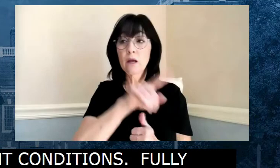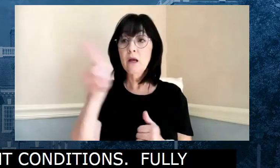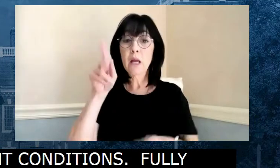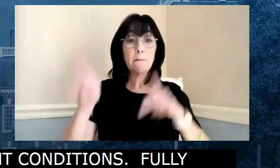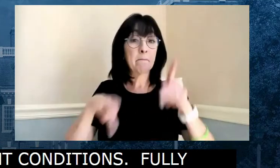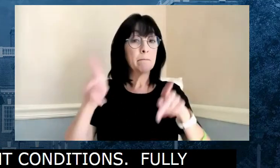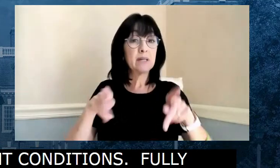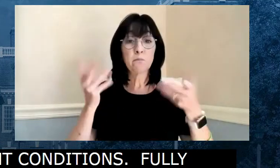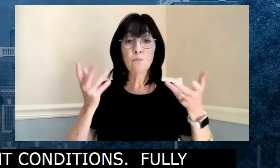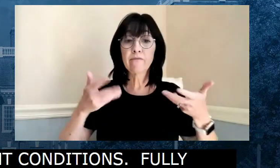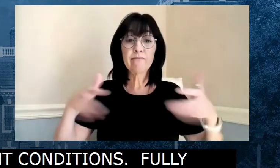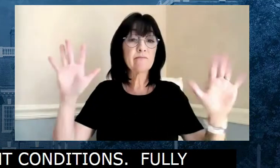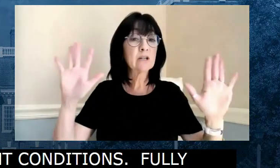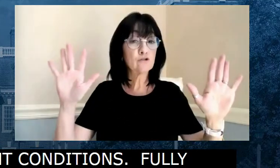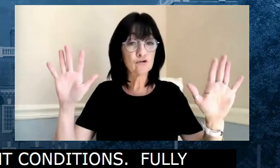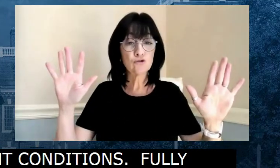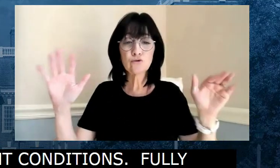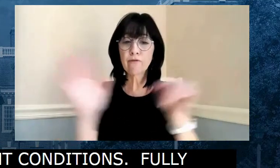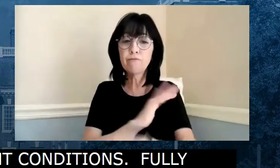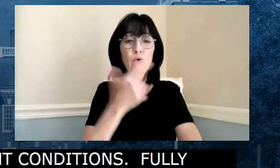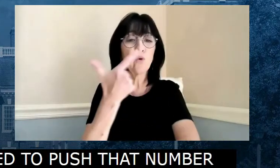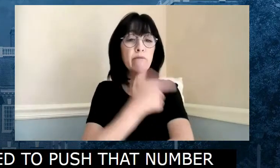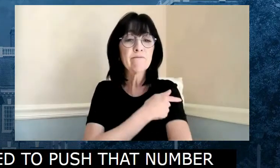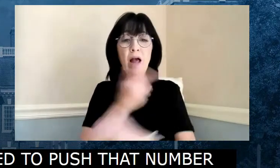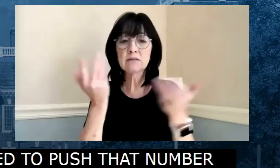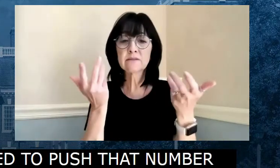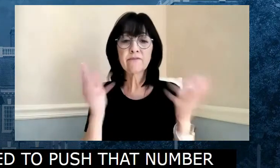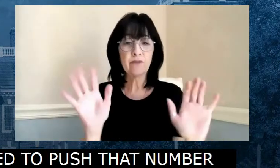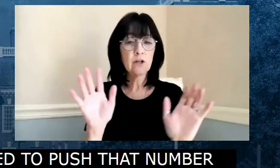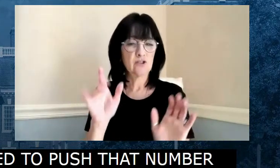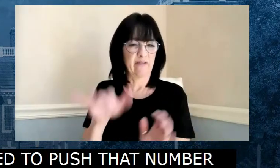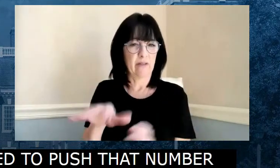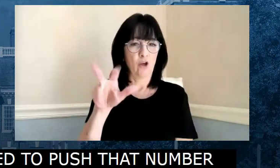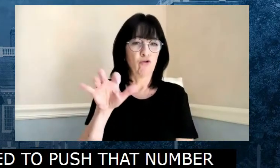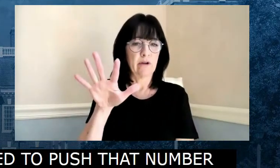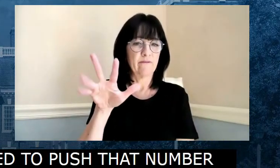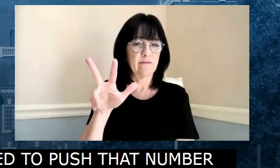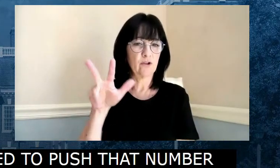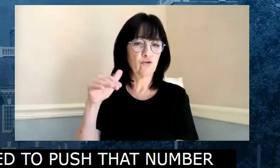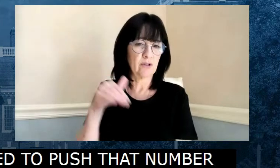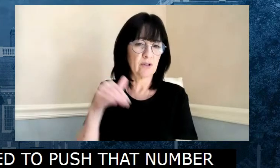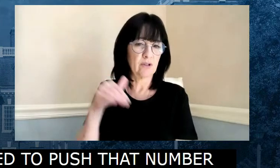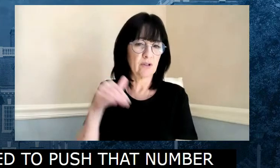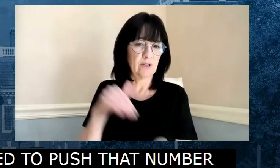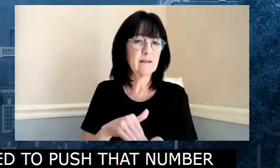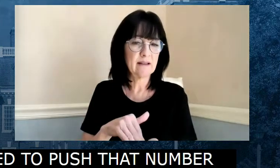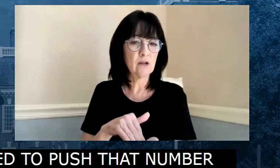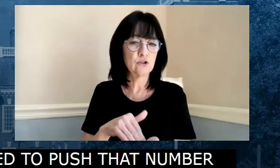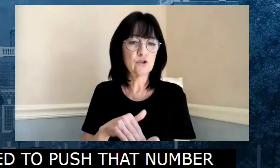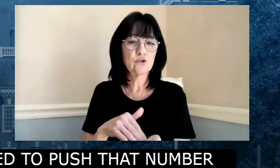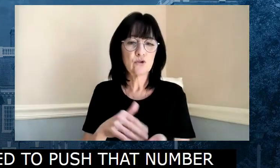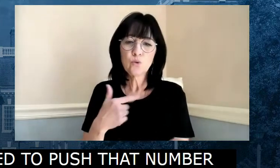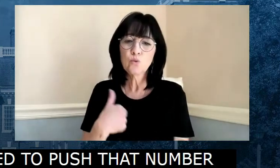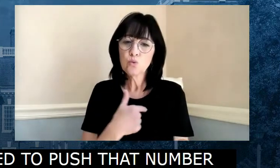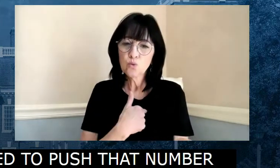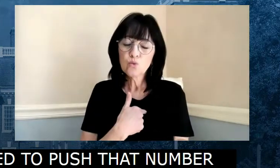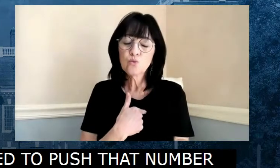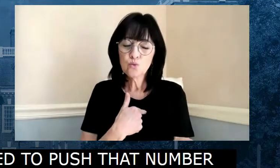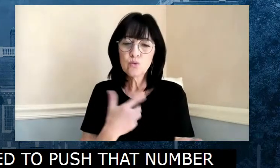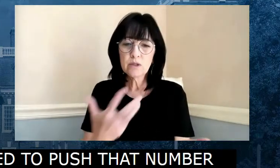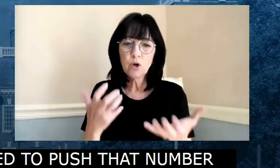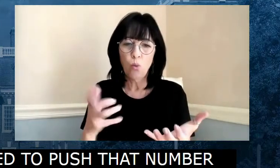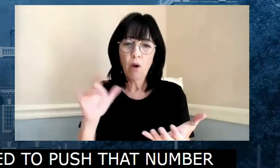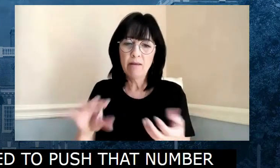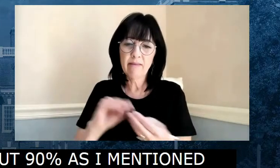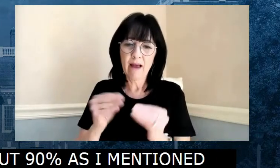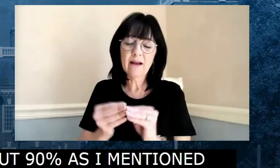that number up. What does that represent? About 90%, as I mentioned before, of Delawareans who are in the most vulnerable group.